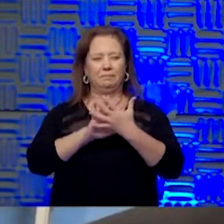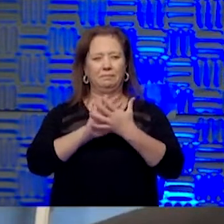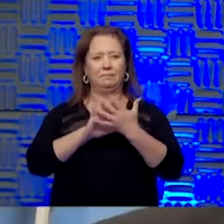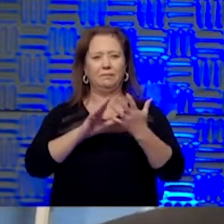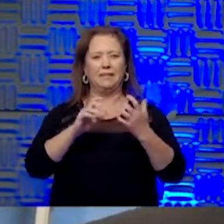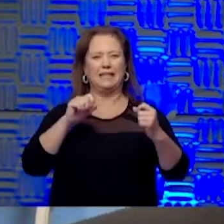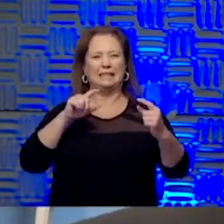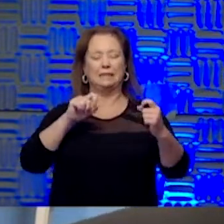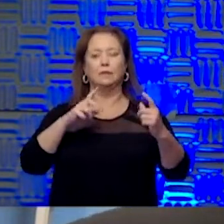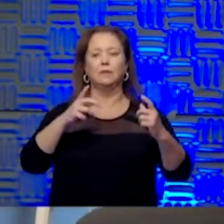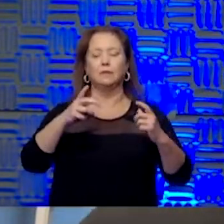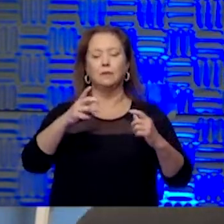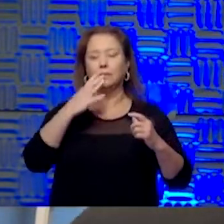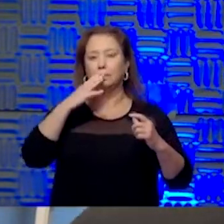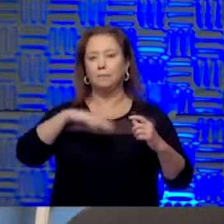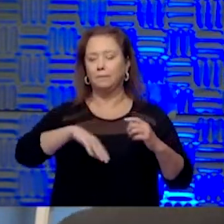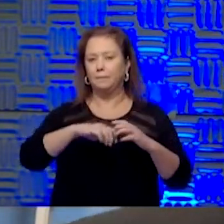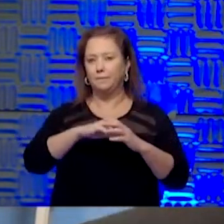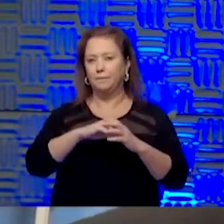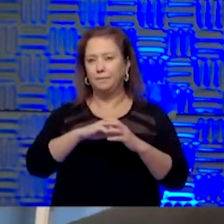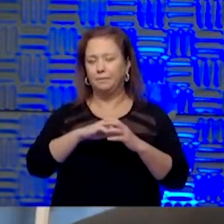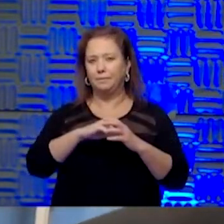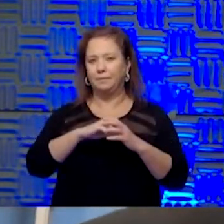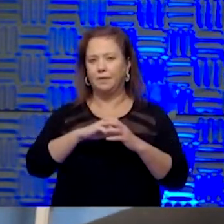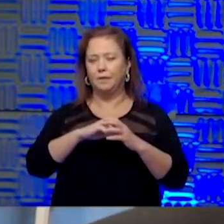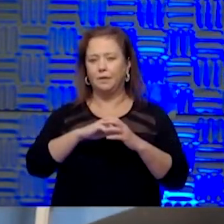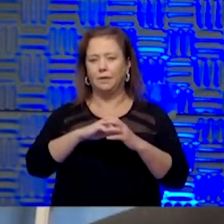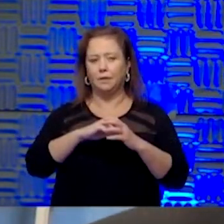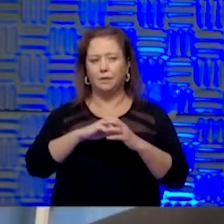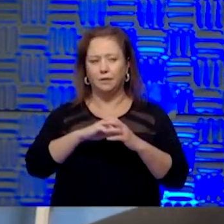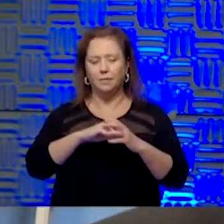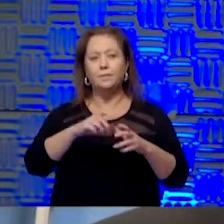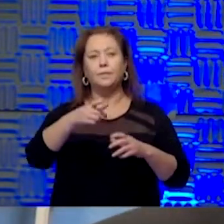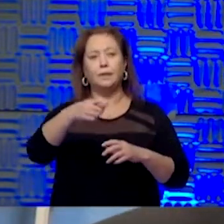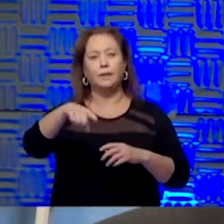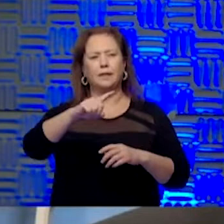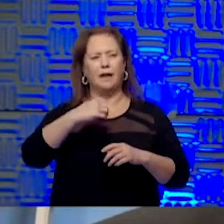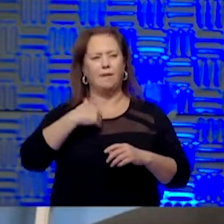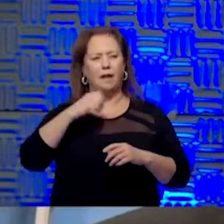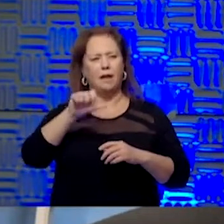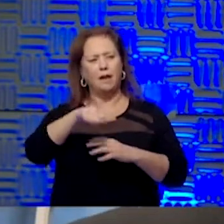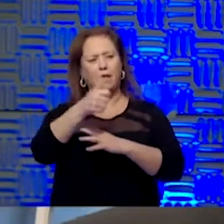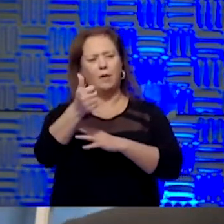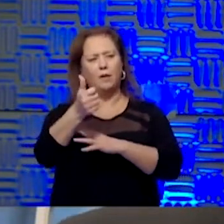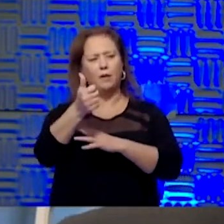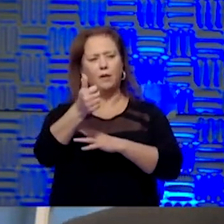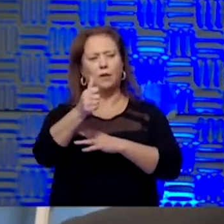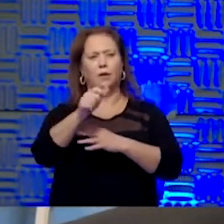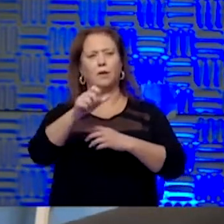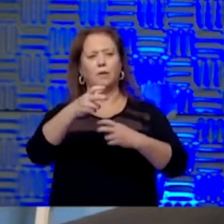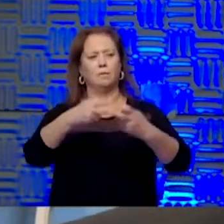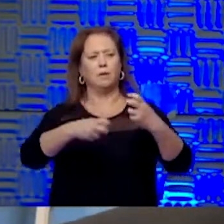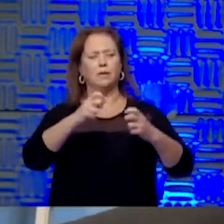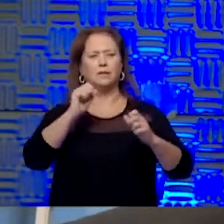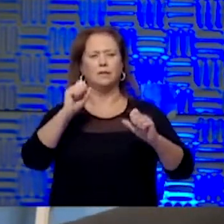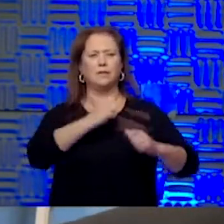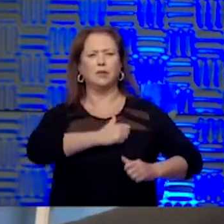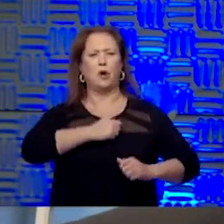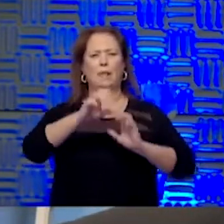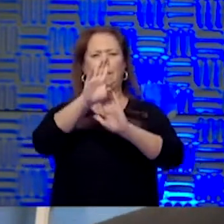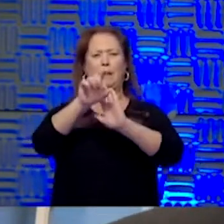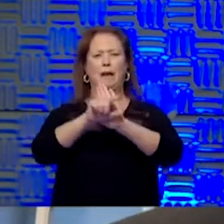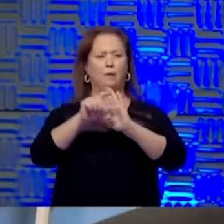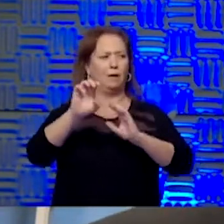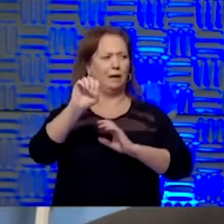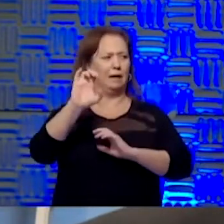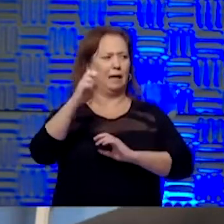period of time. We haven't had a large enough case they've had in other areas. Sorry with all the background echo.